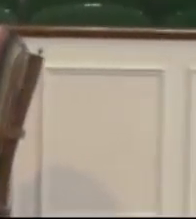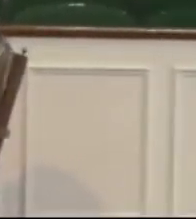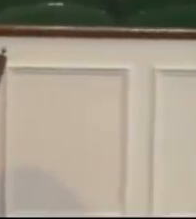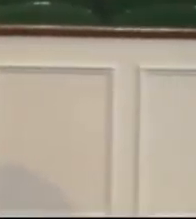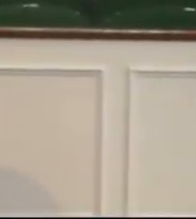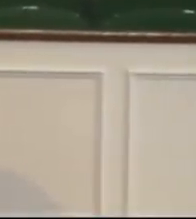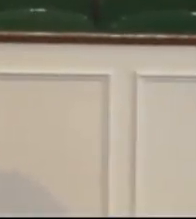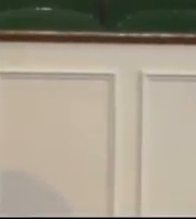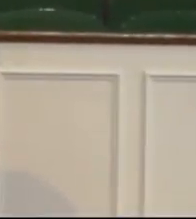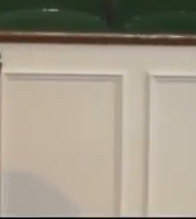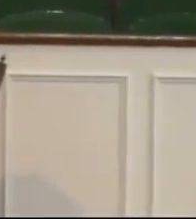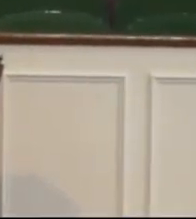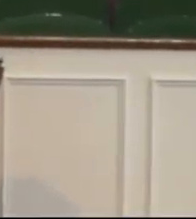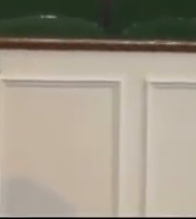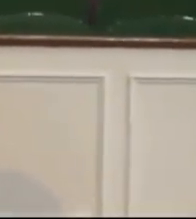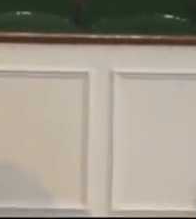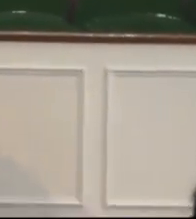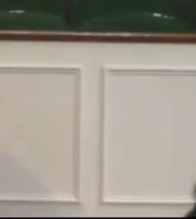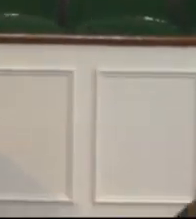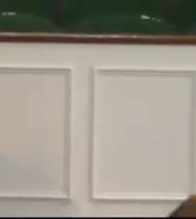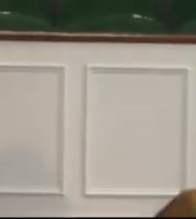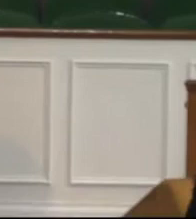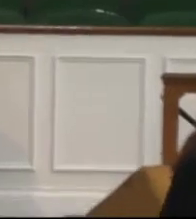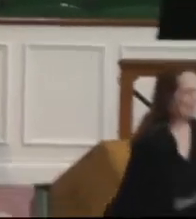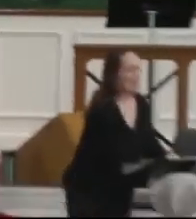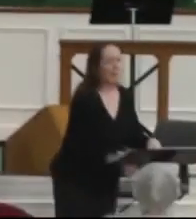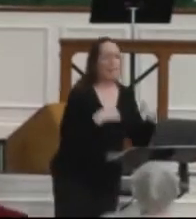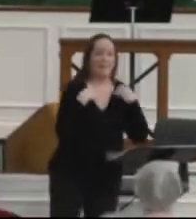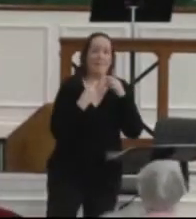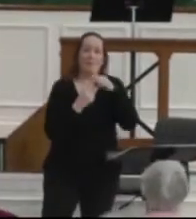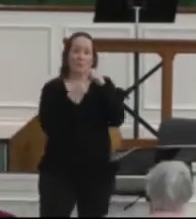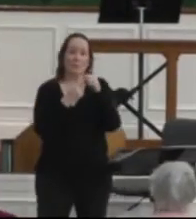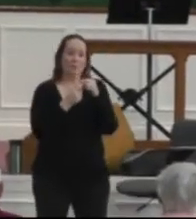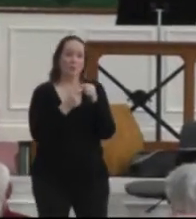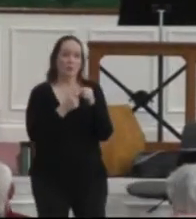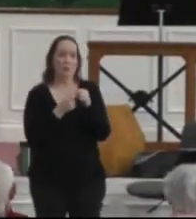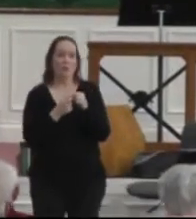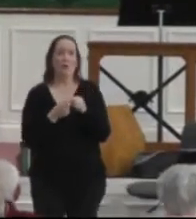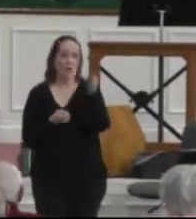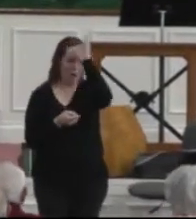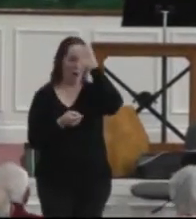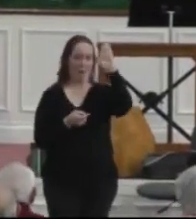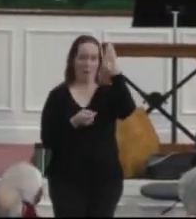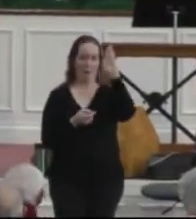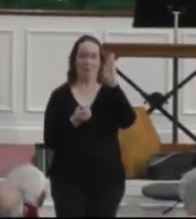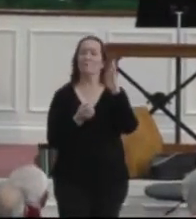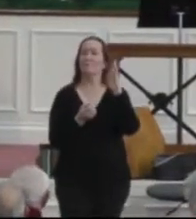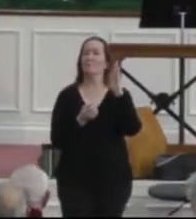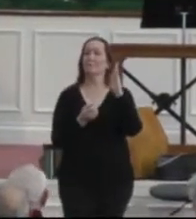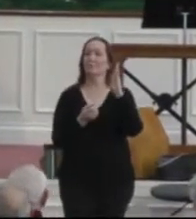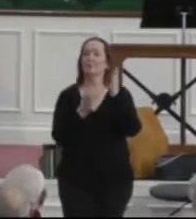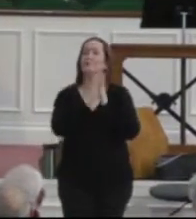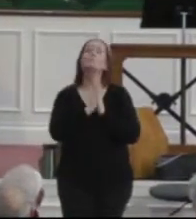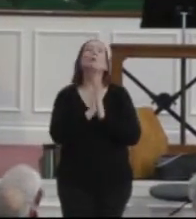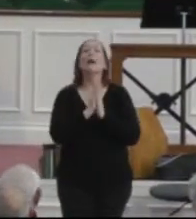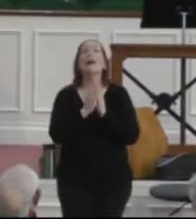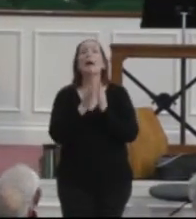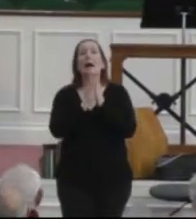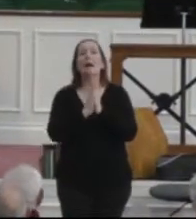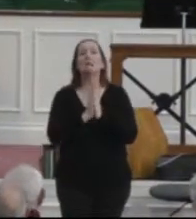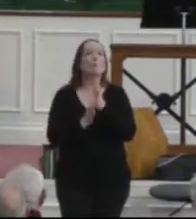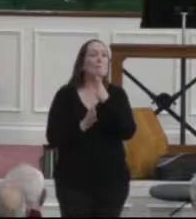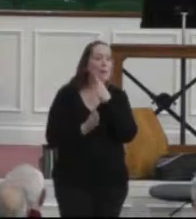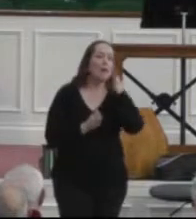At this time, we have a special privilege this morning, and I'm going to ask moms,